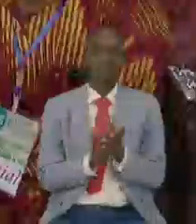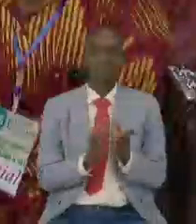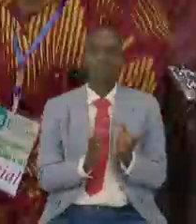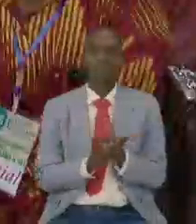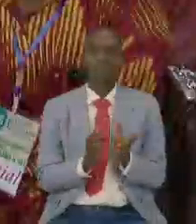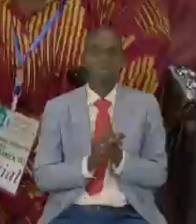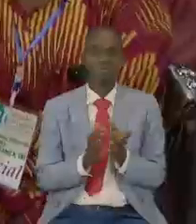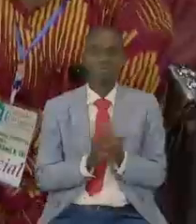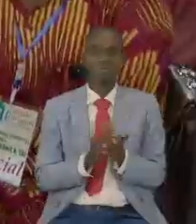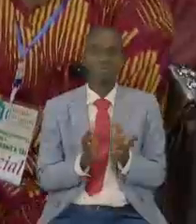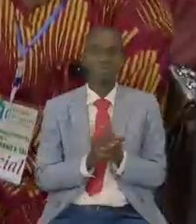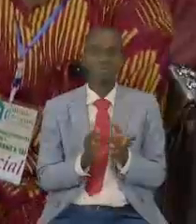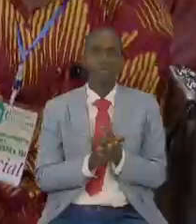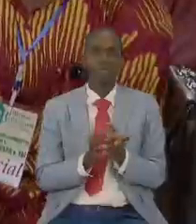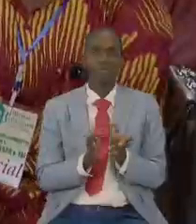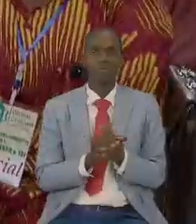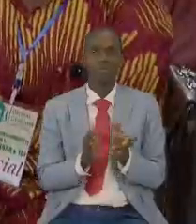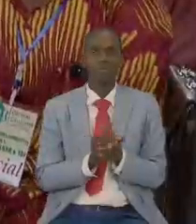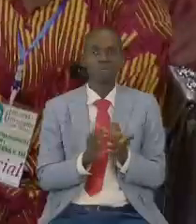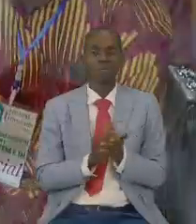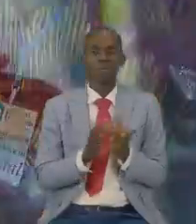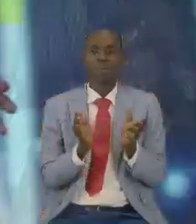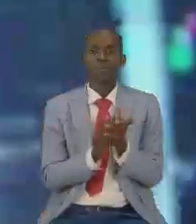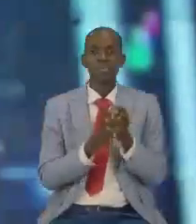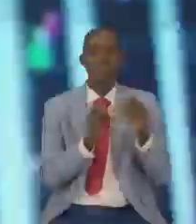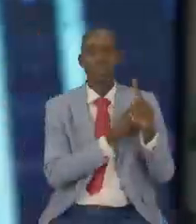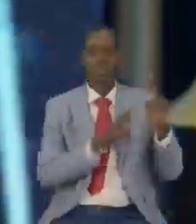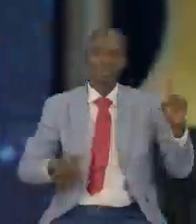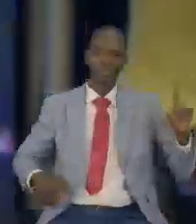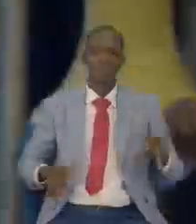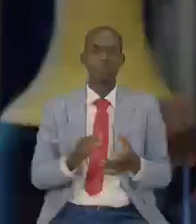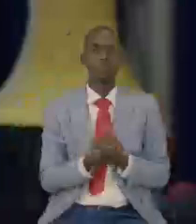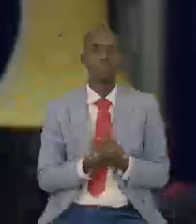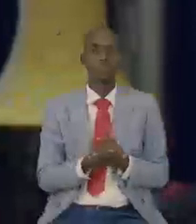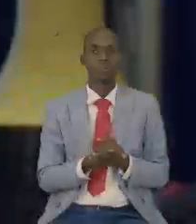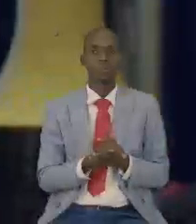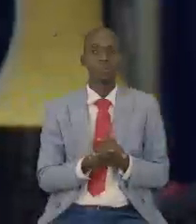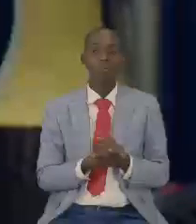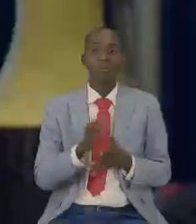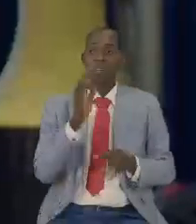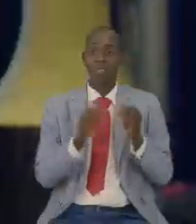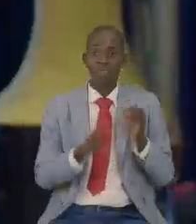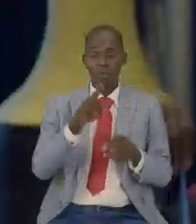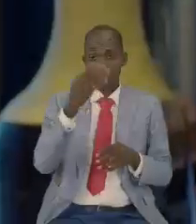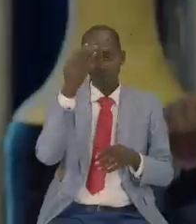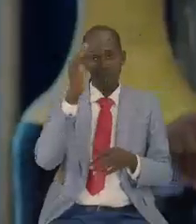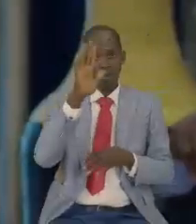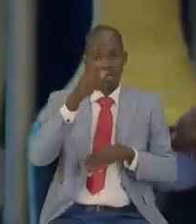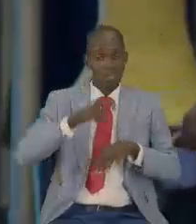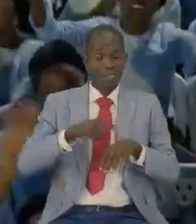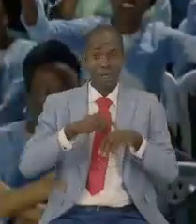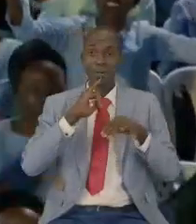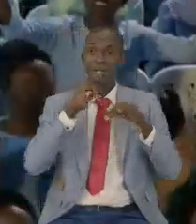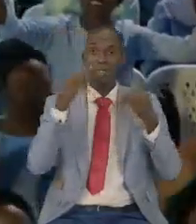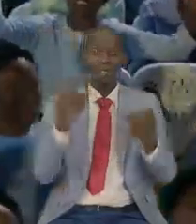Praise the Lord. If you know your time has come, I said, praise the